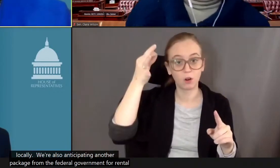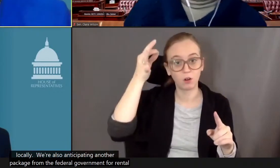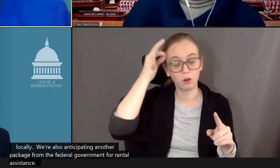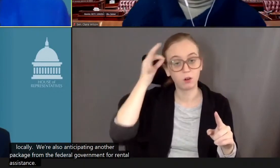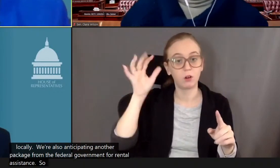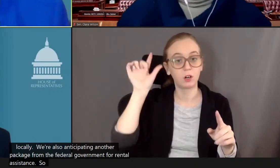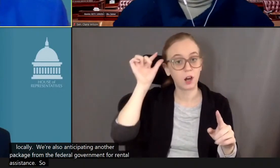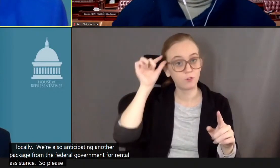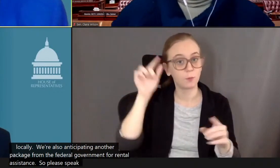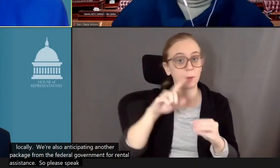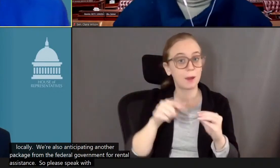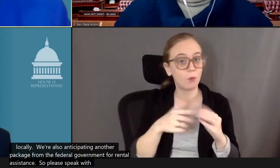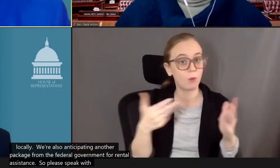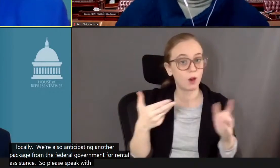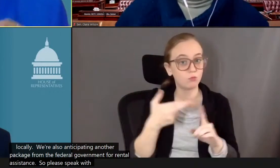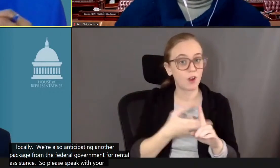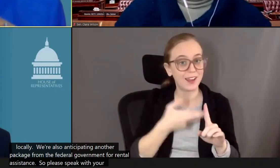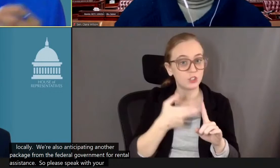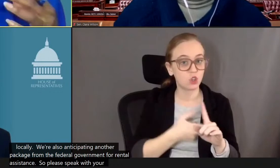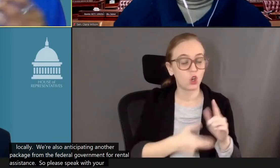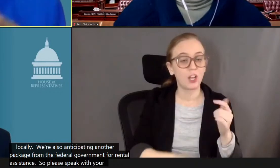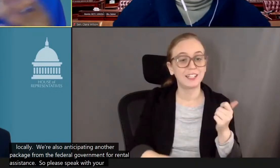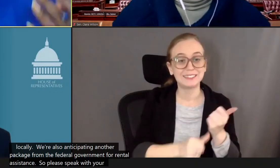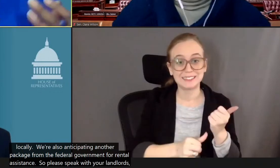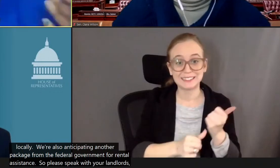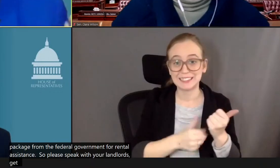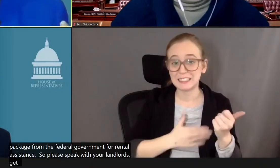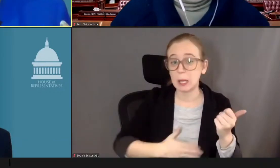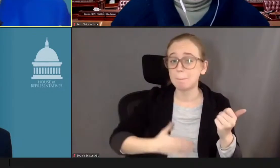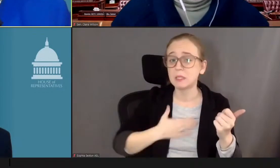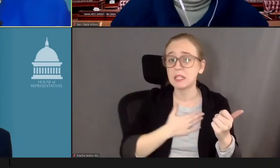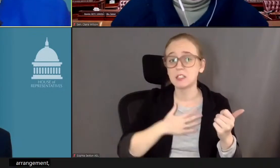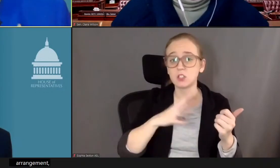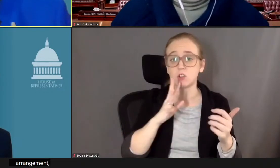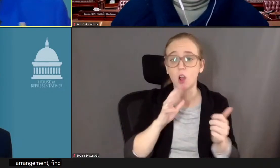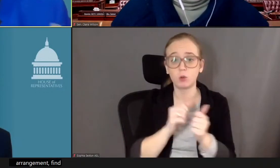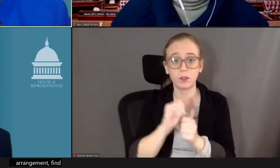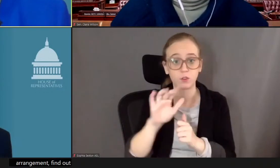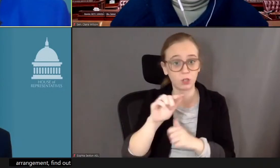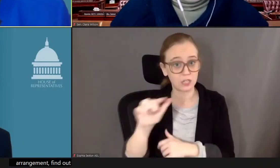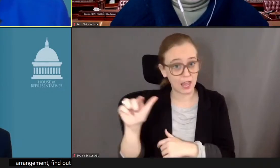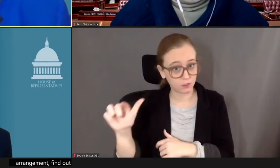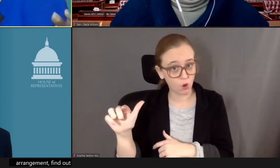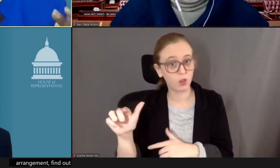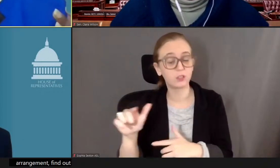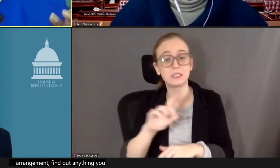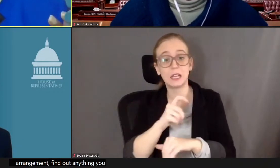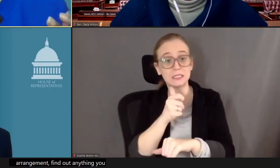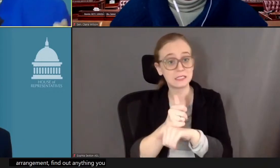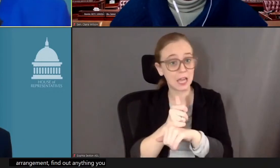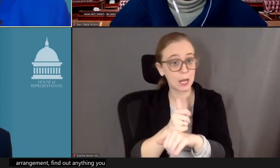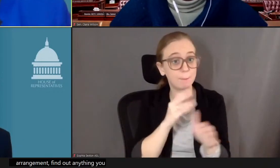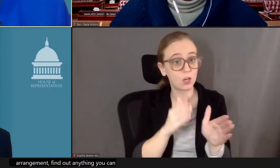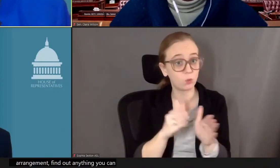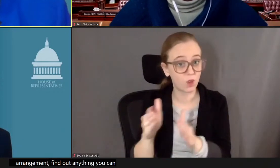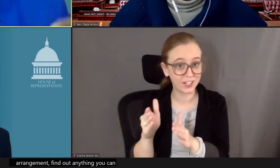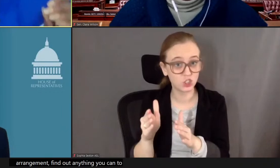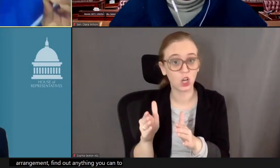your landlords, get an arrangement, find out anything you can to extend your